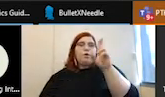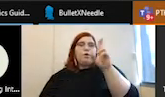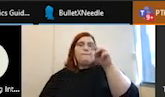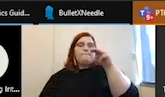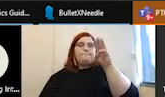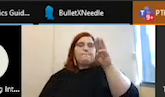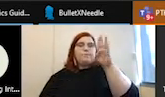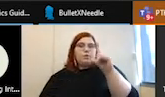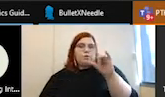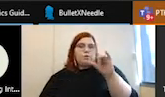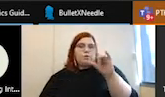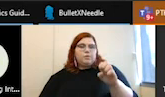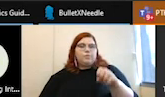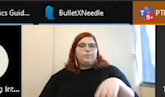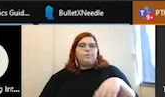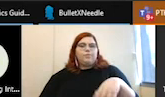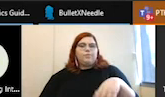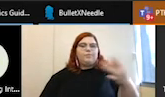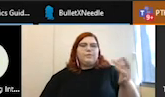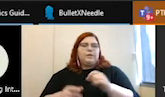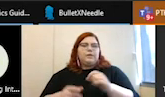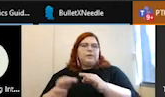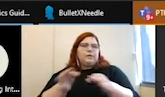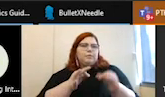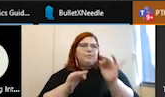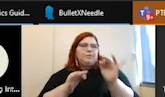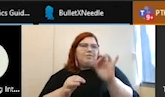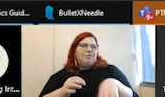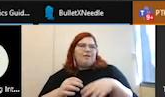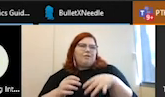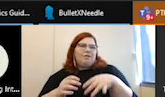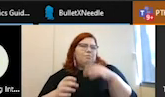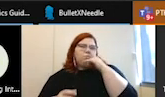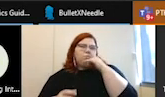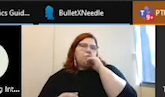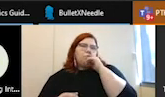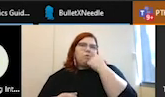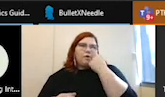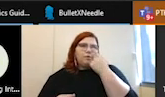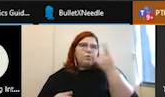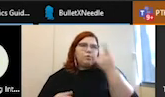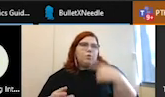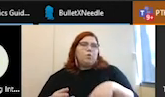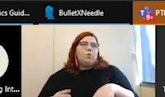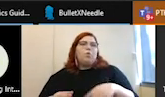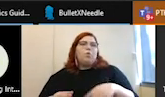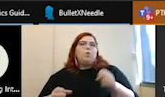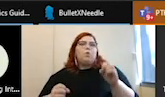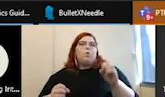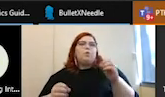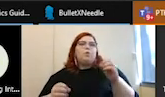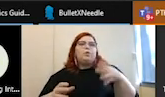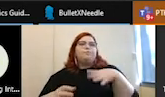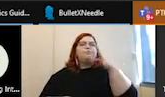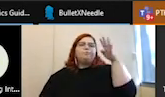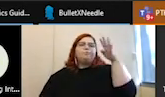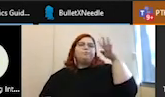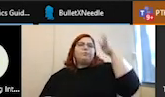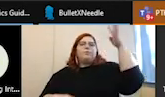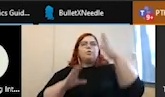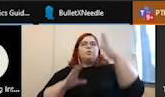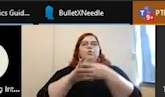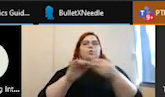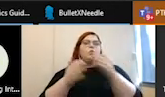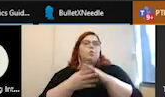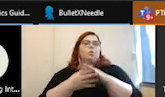text is kind of boring, so let's see if we can maybe make up a story with these texts.